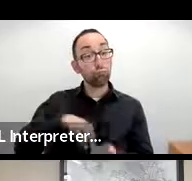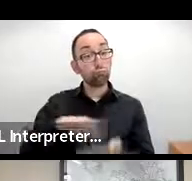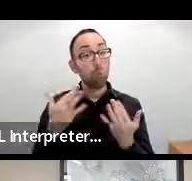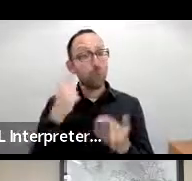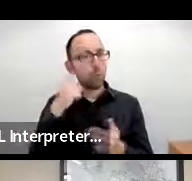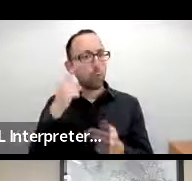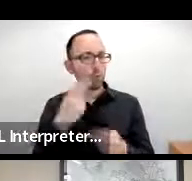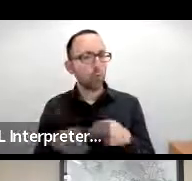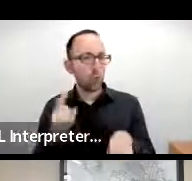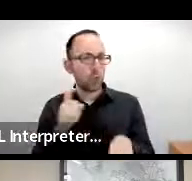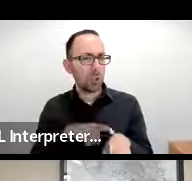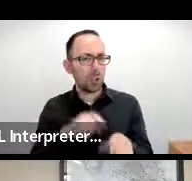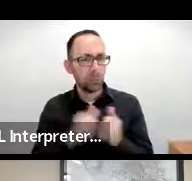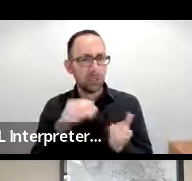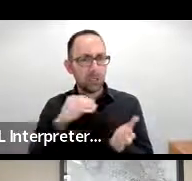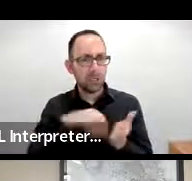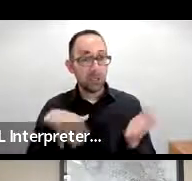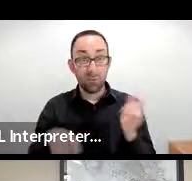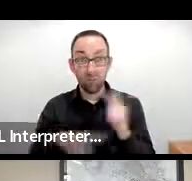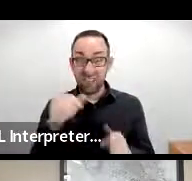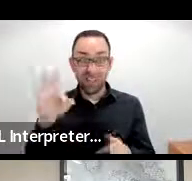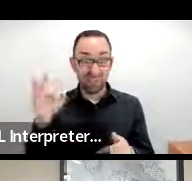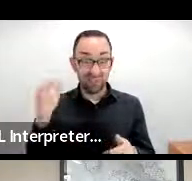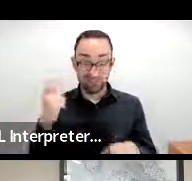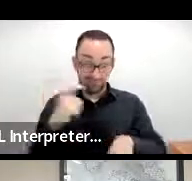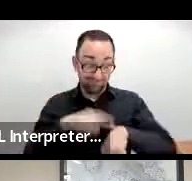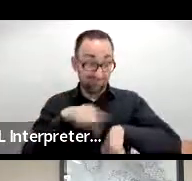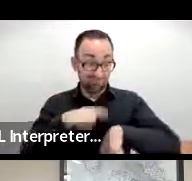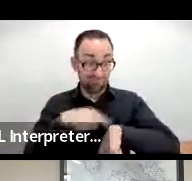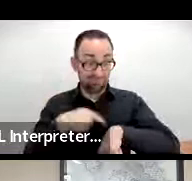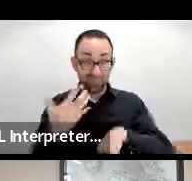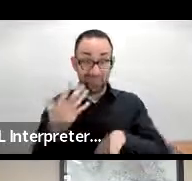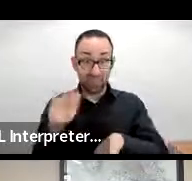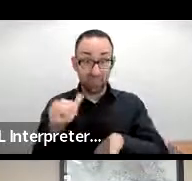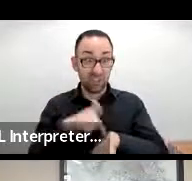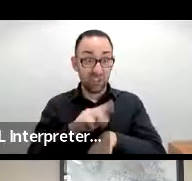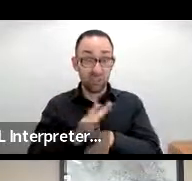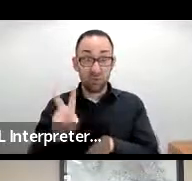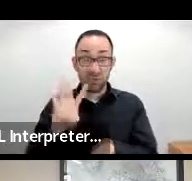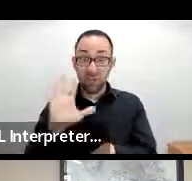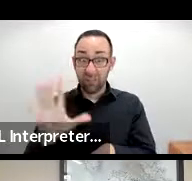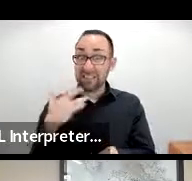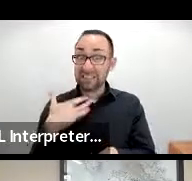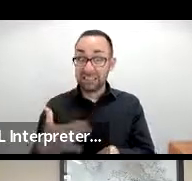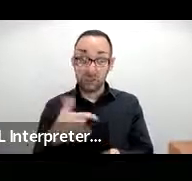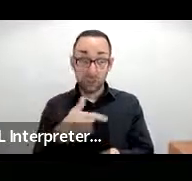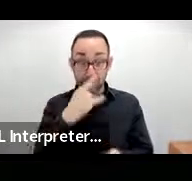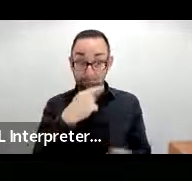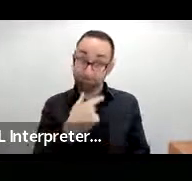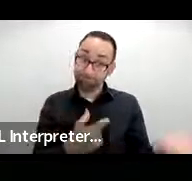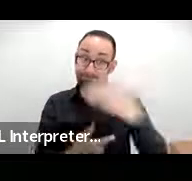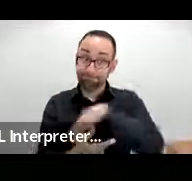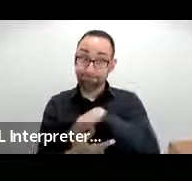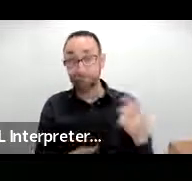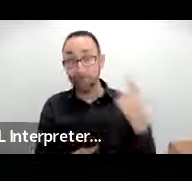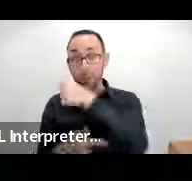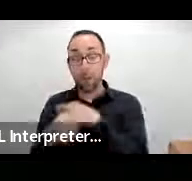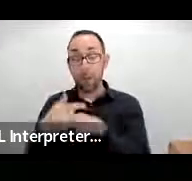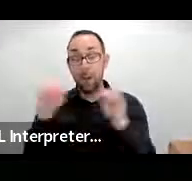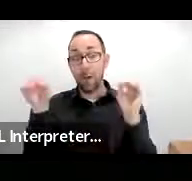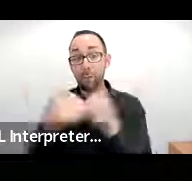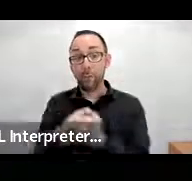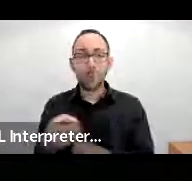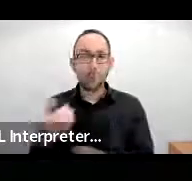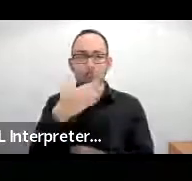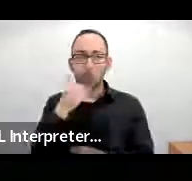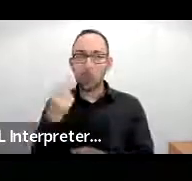students. But if you guys are not there by about 2:45, then we take them up to the office. So we really prefer the